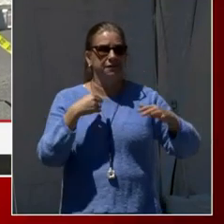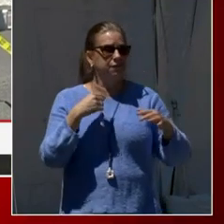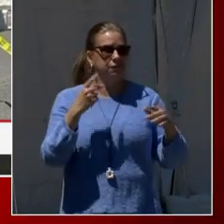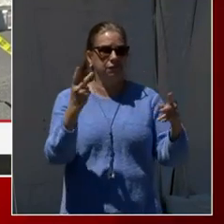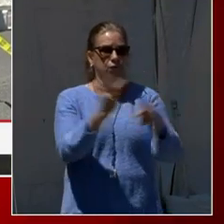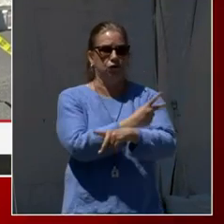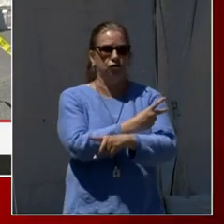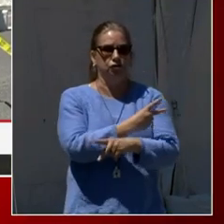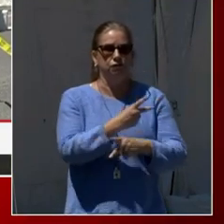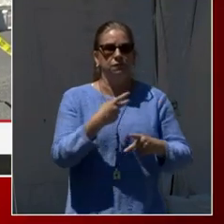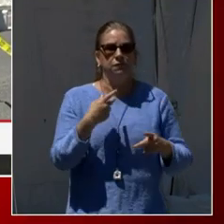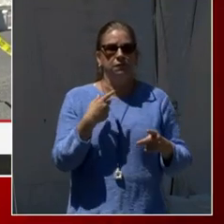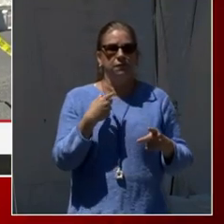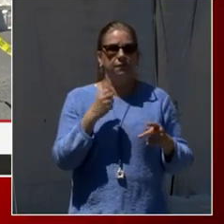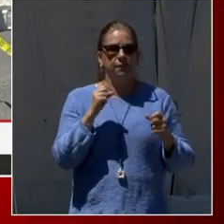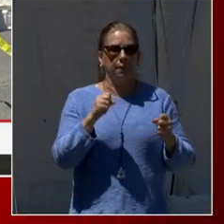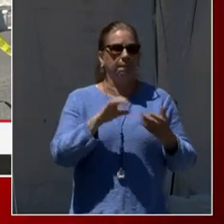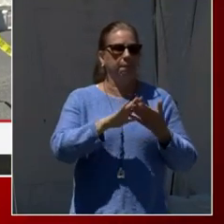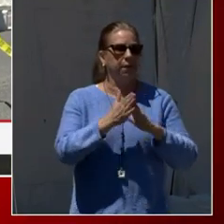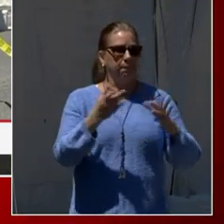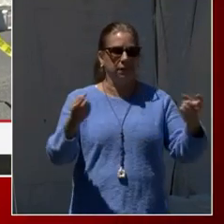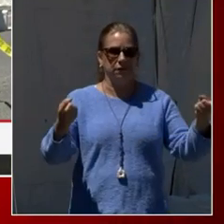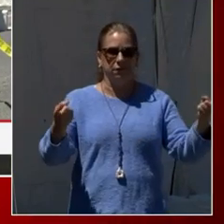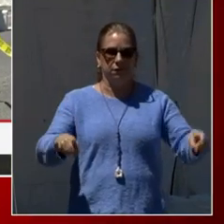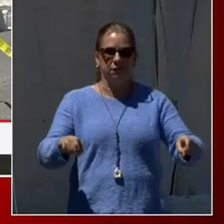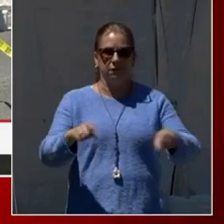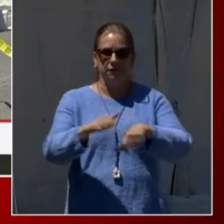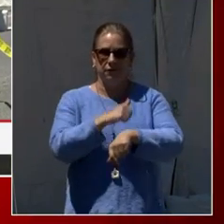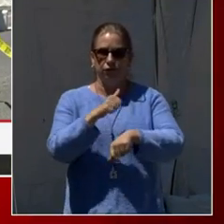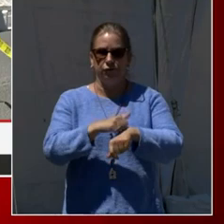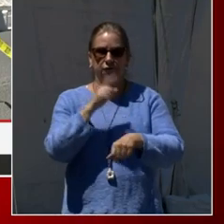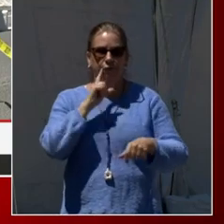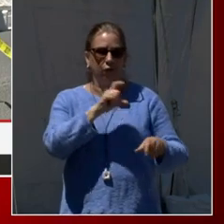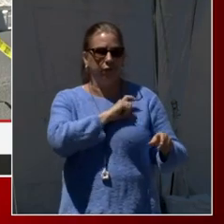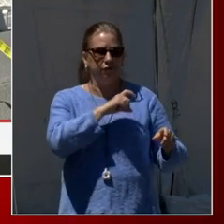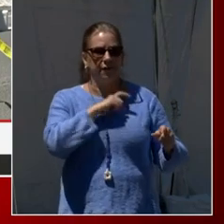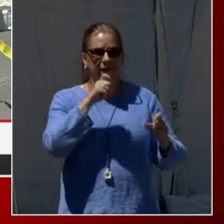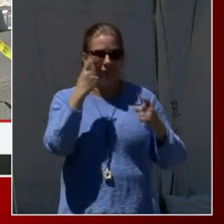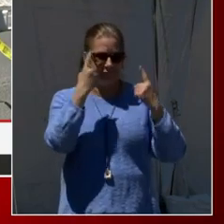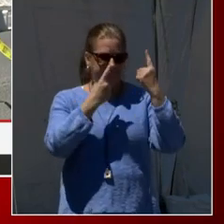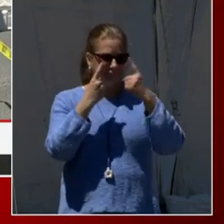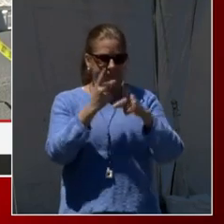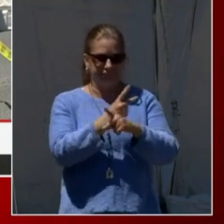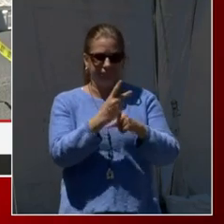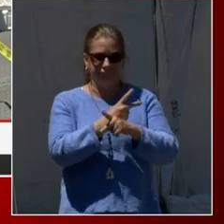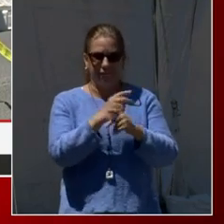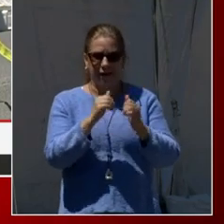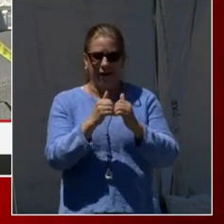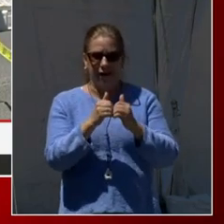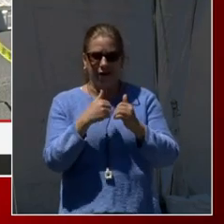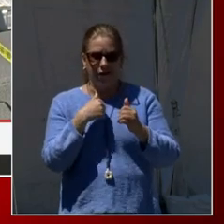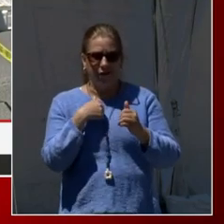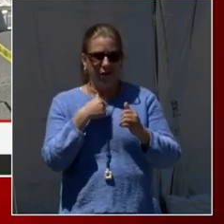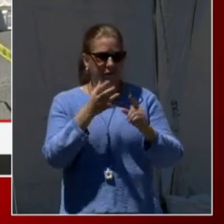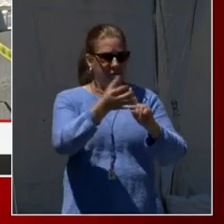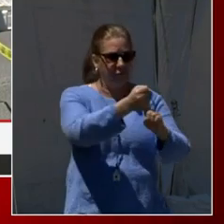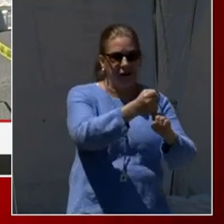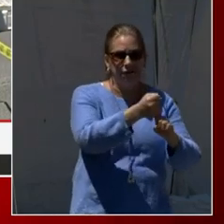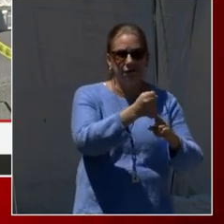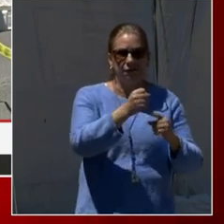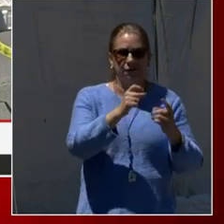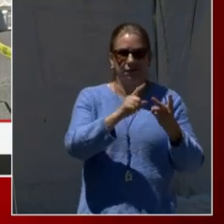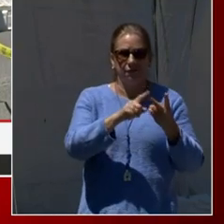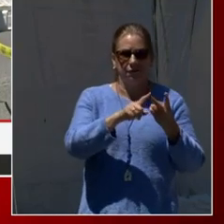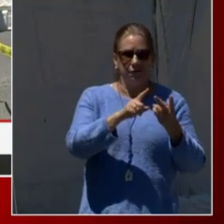very dangerous for our officers. So we have to balance when we're making an arrest or respond to a call for a service, we have to balance the